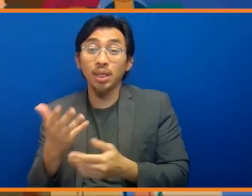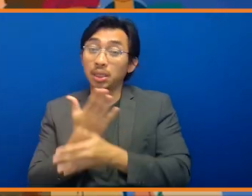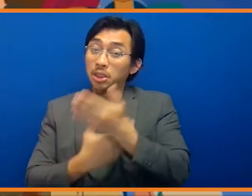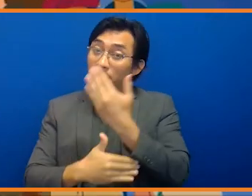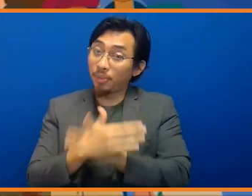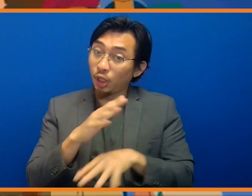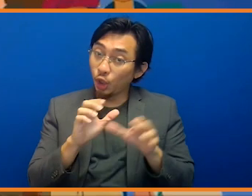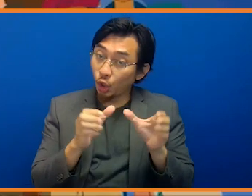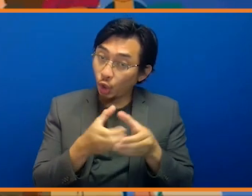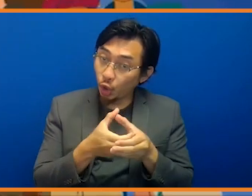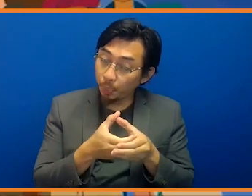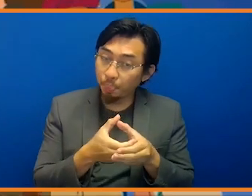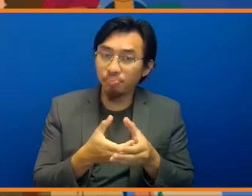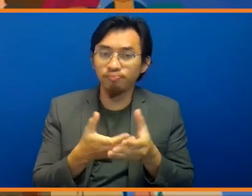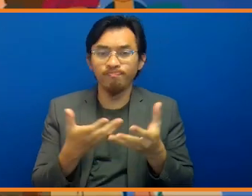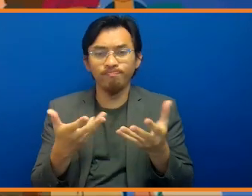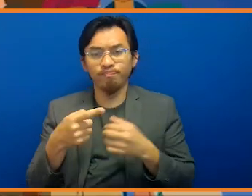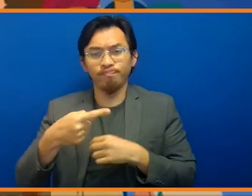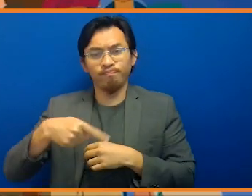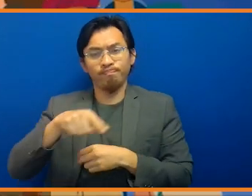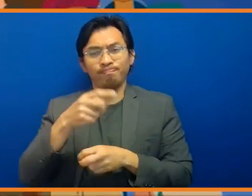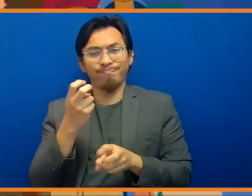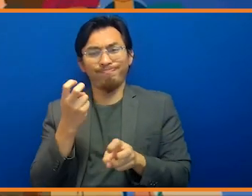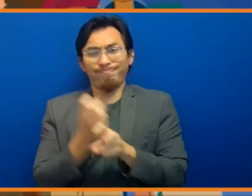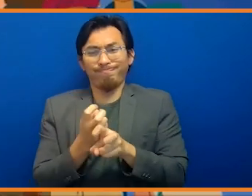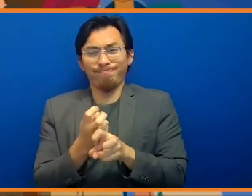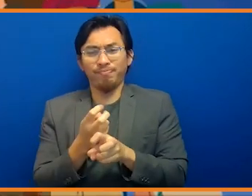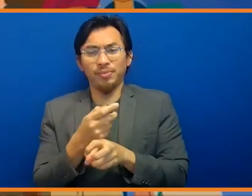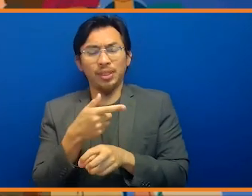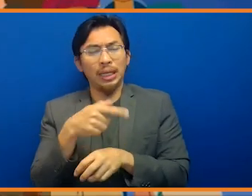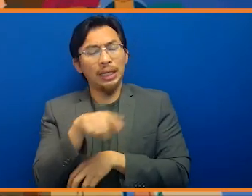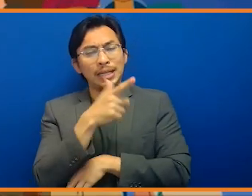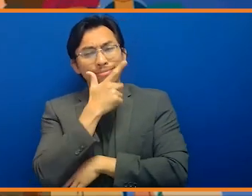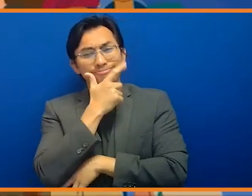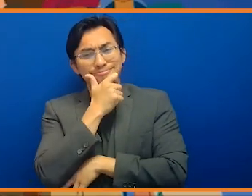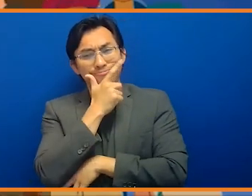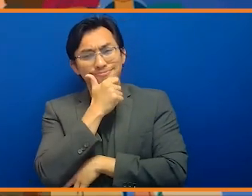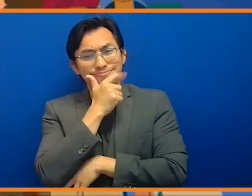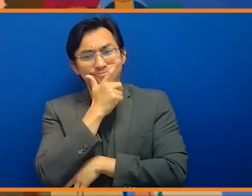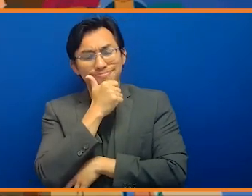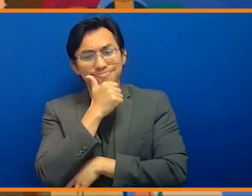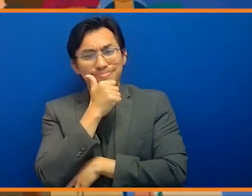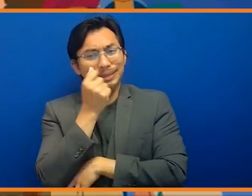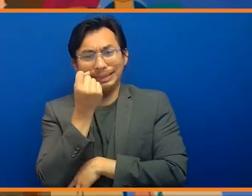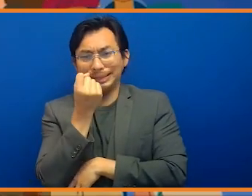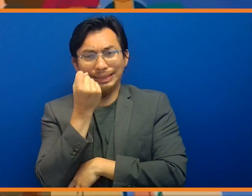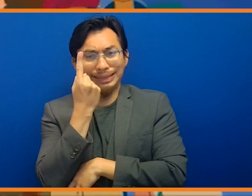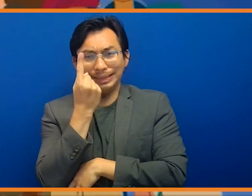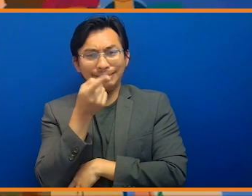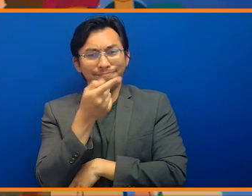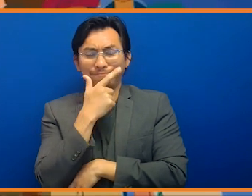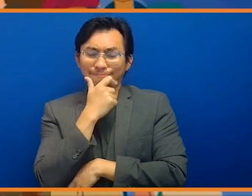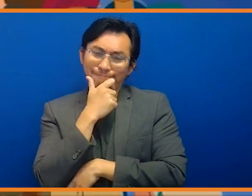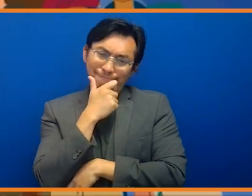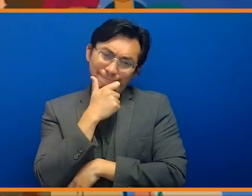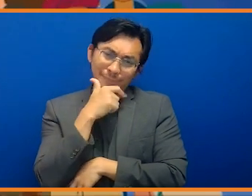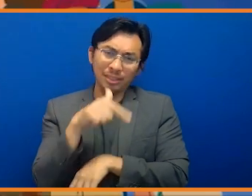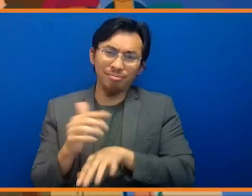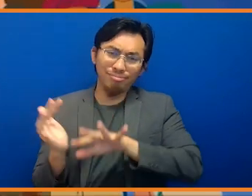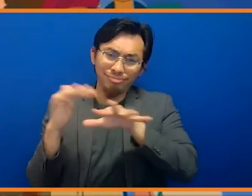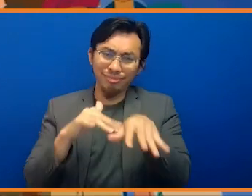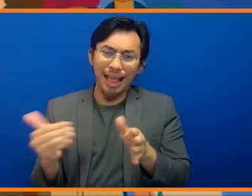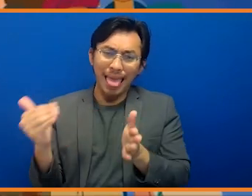disabilities groups. It's pretty much difficult to let them know that, oh, these tsunamis keep repeating